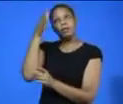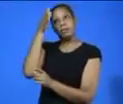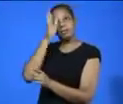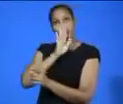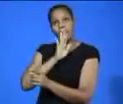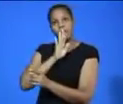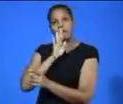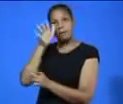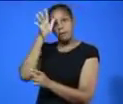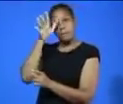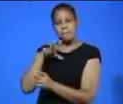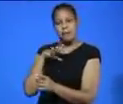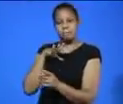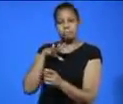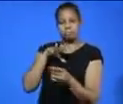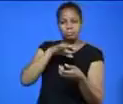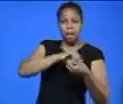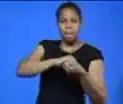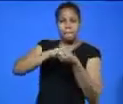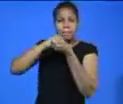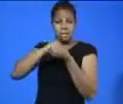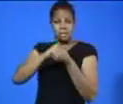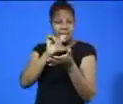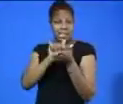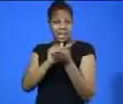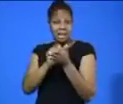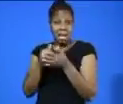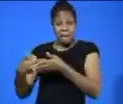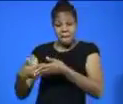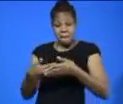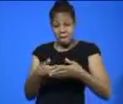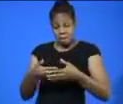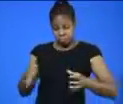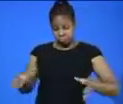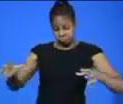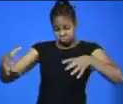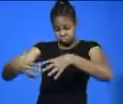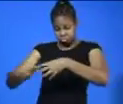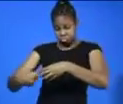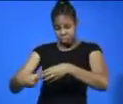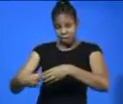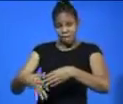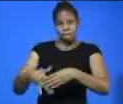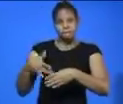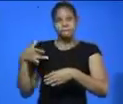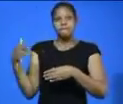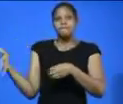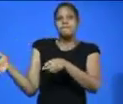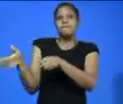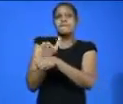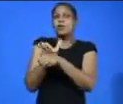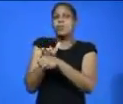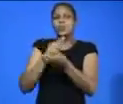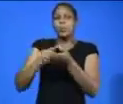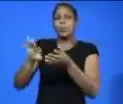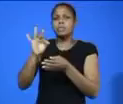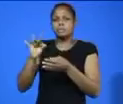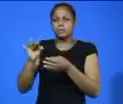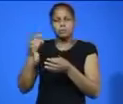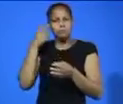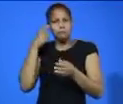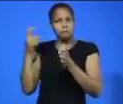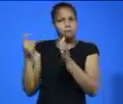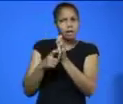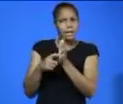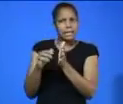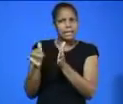partnership. That a baby inside its mother's womb, filled up with the Holy Ghost, could